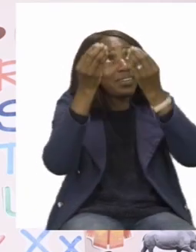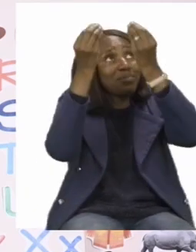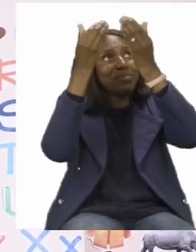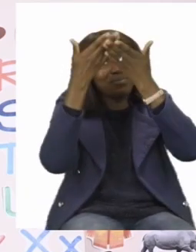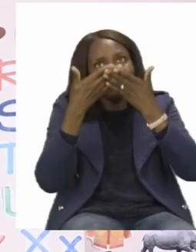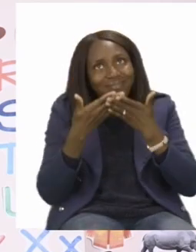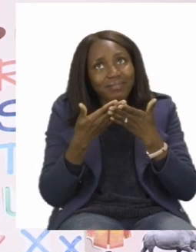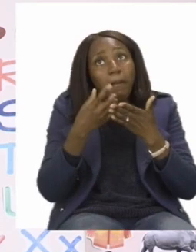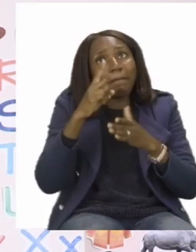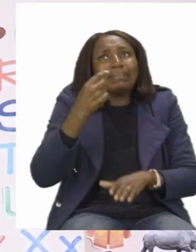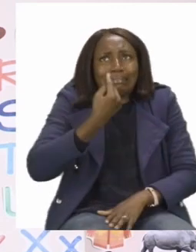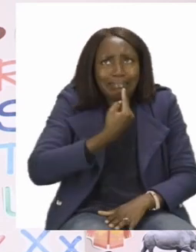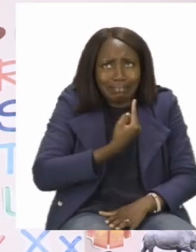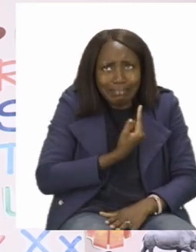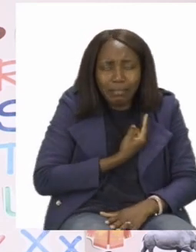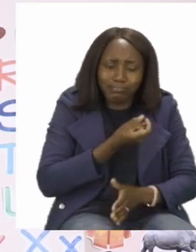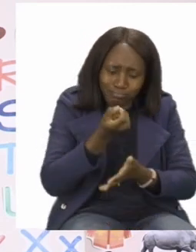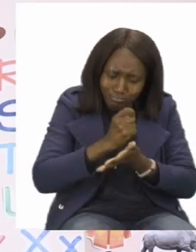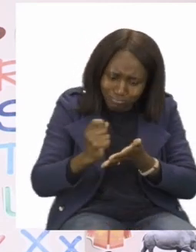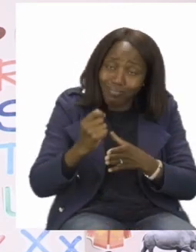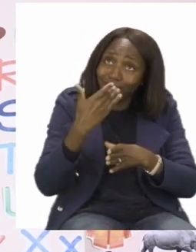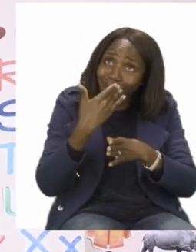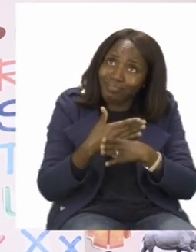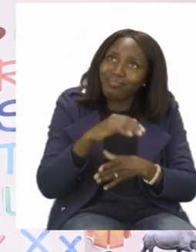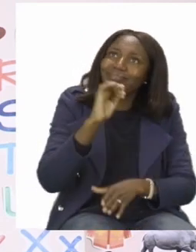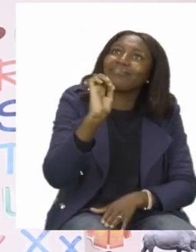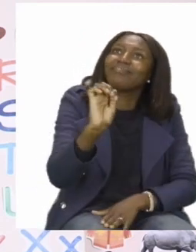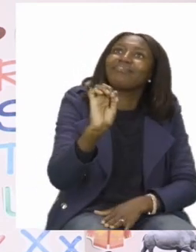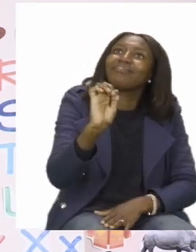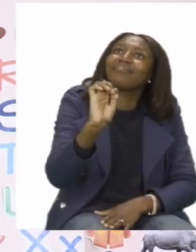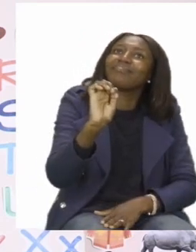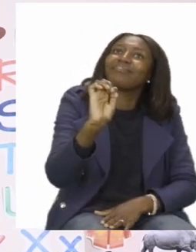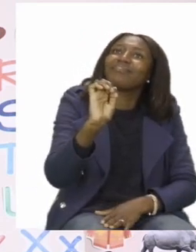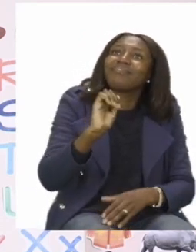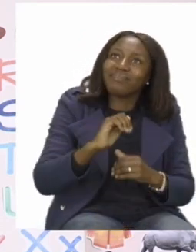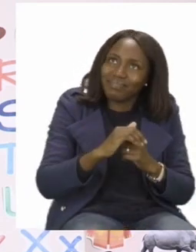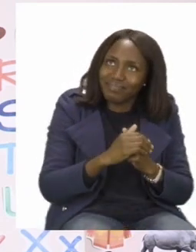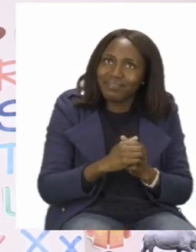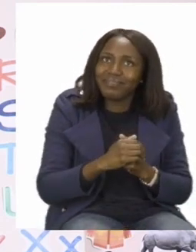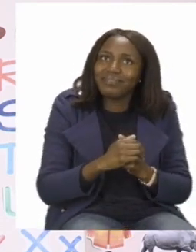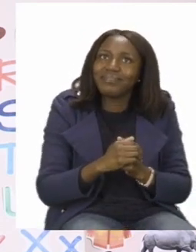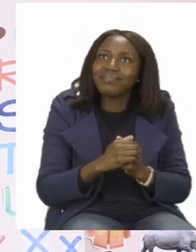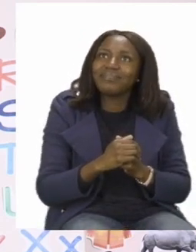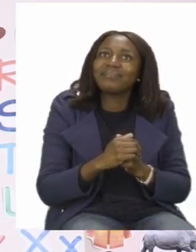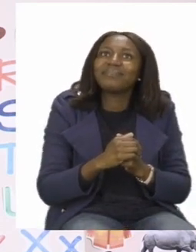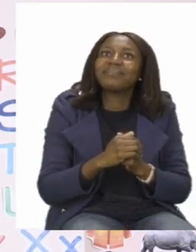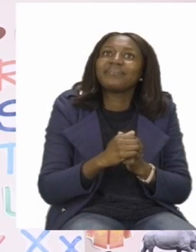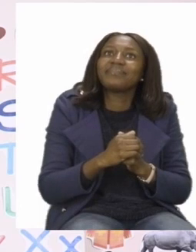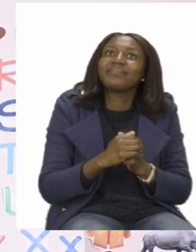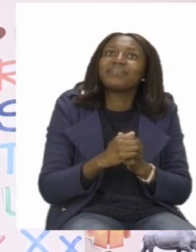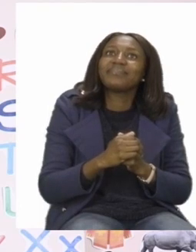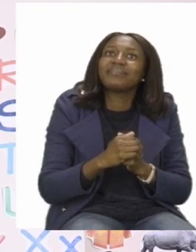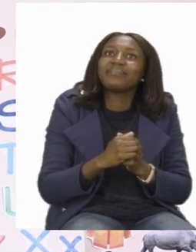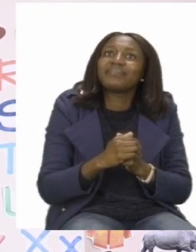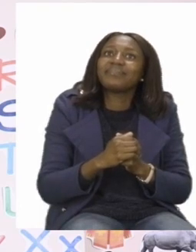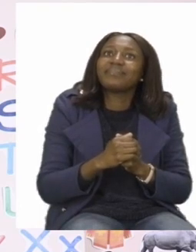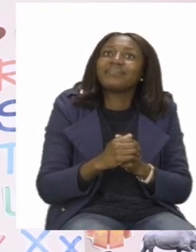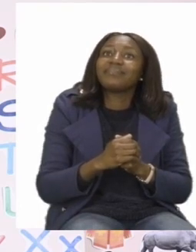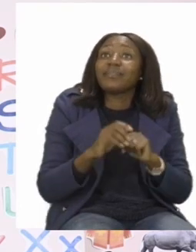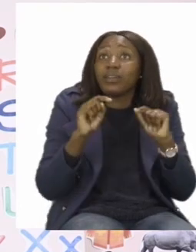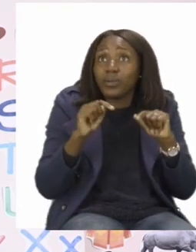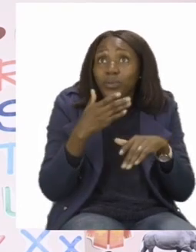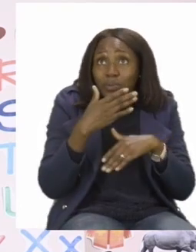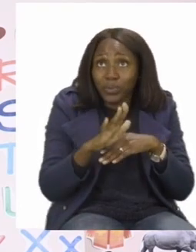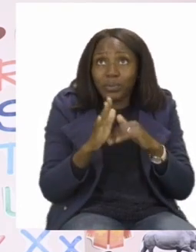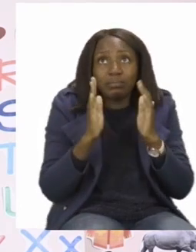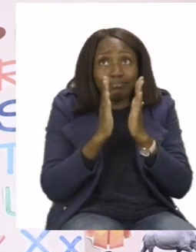for help, but make sure that you finish your work by yourself. So now that we are done, we need